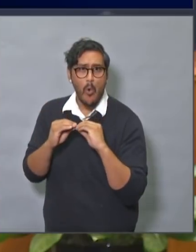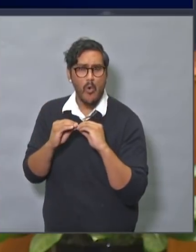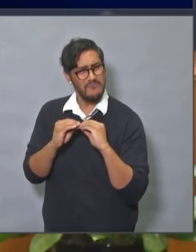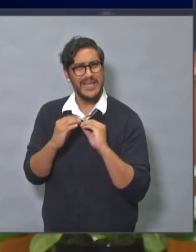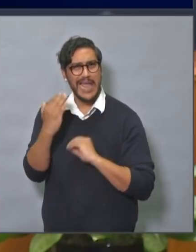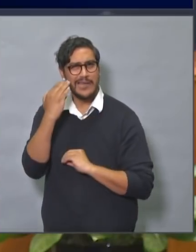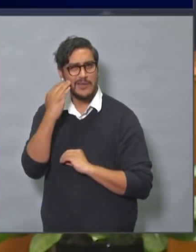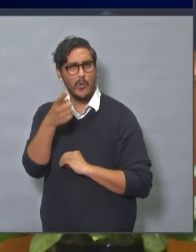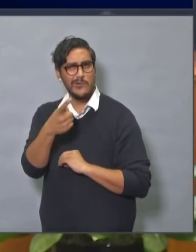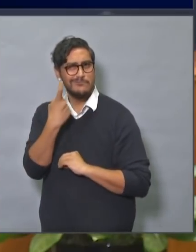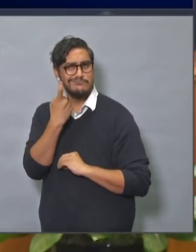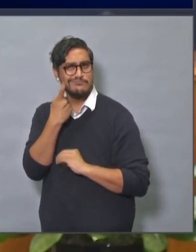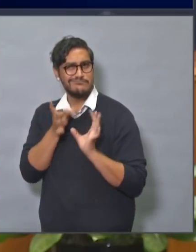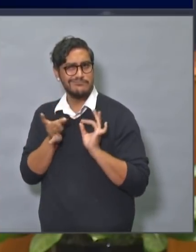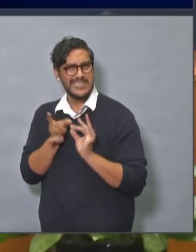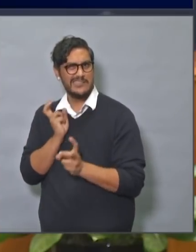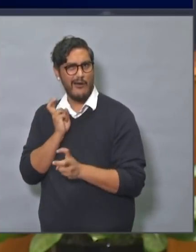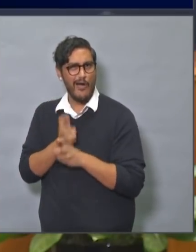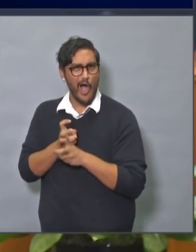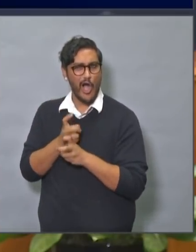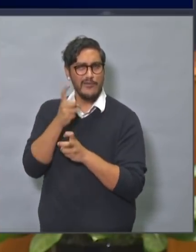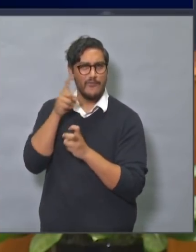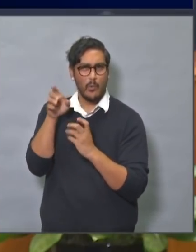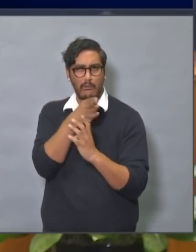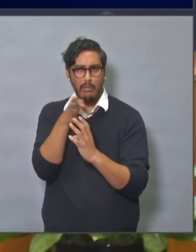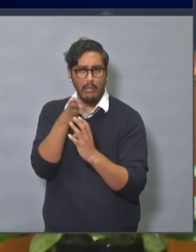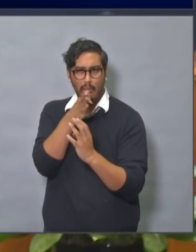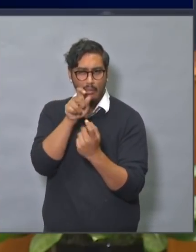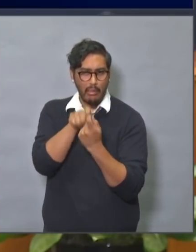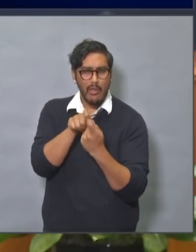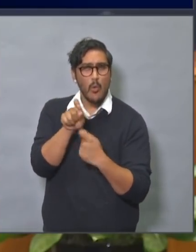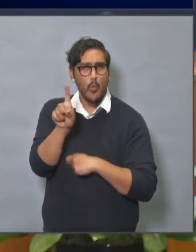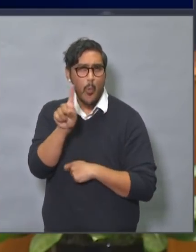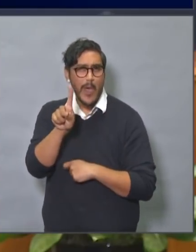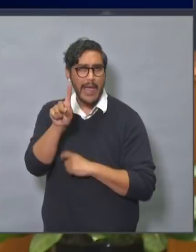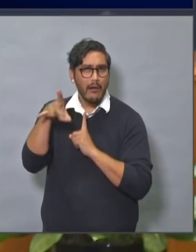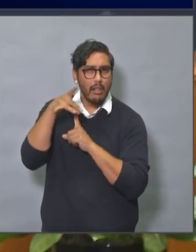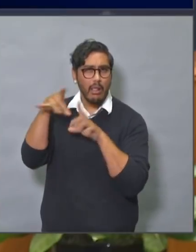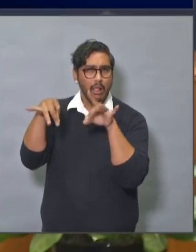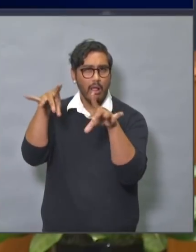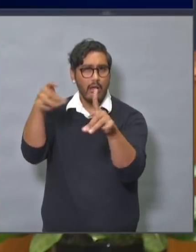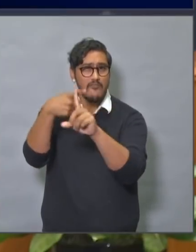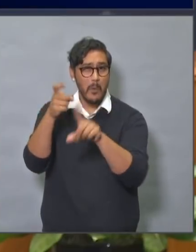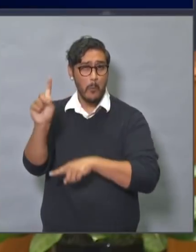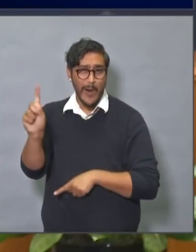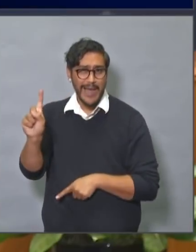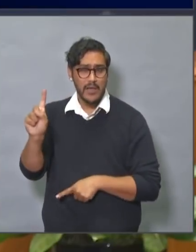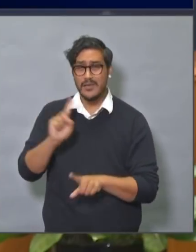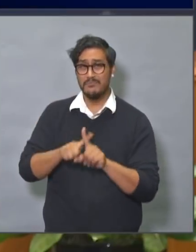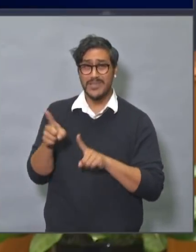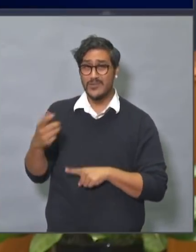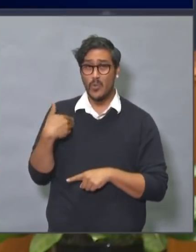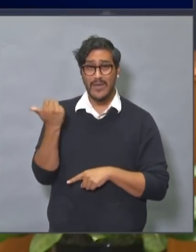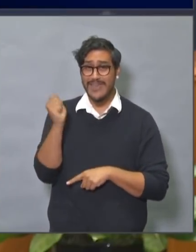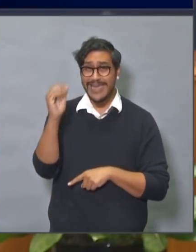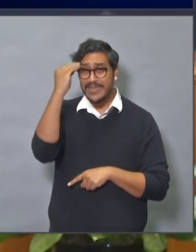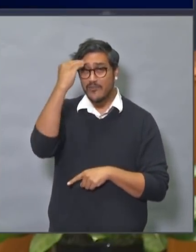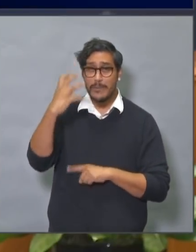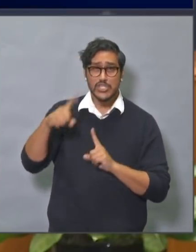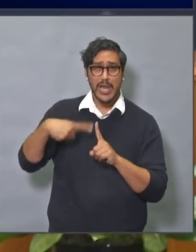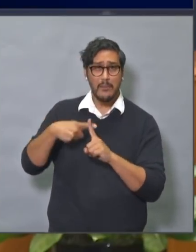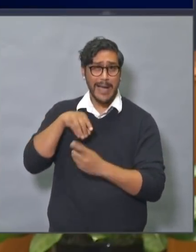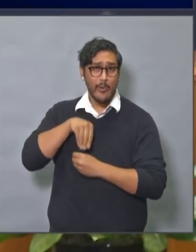difficult to pinpoint exactly where some of these cases are coming from, but do we have any indication about any particular indoor activities that